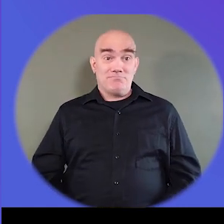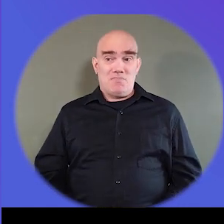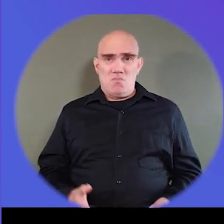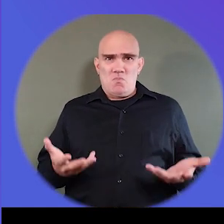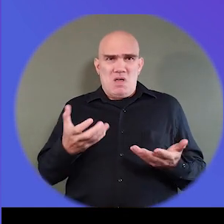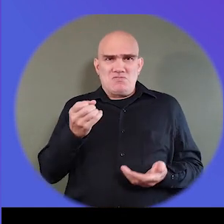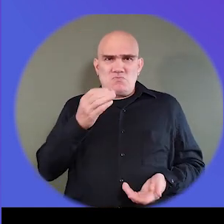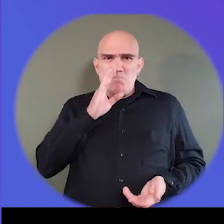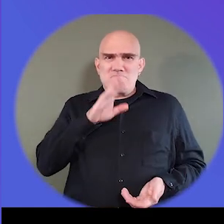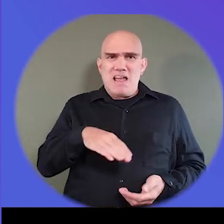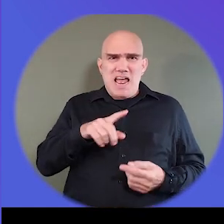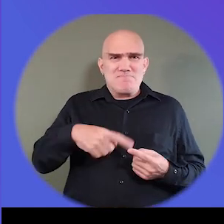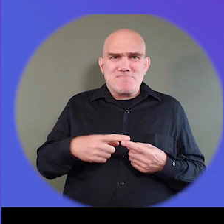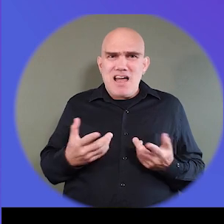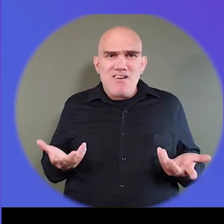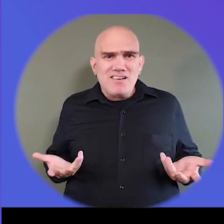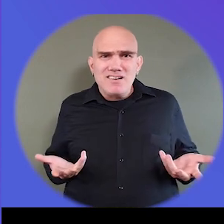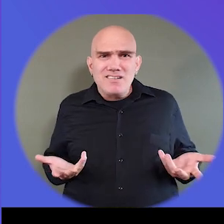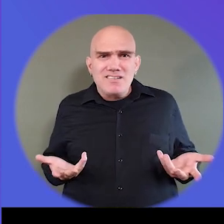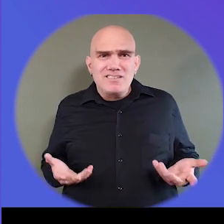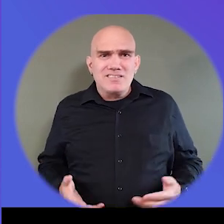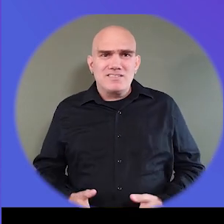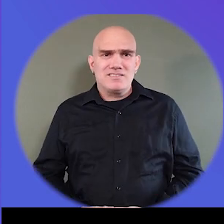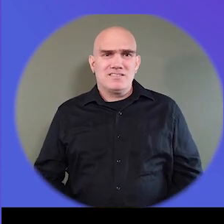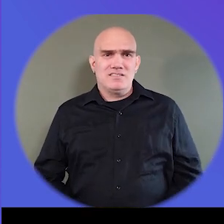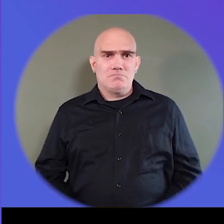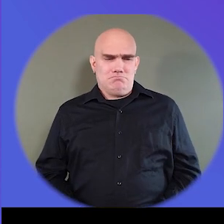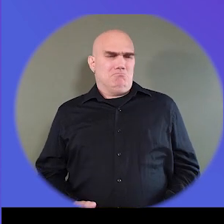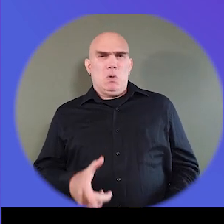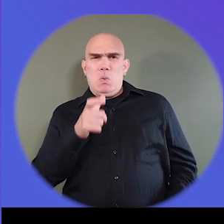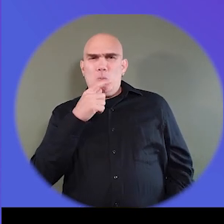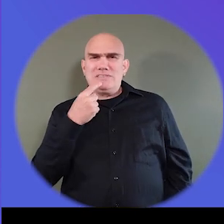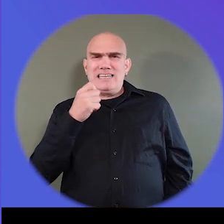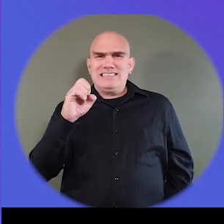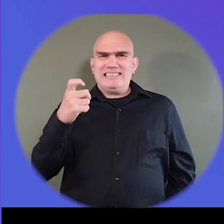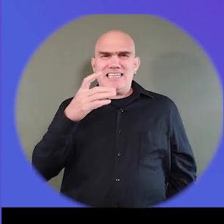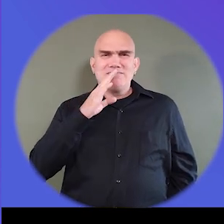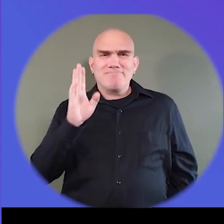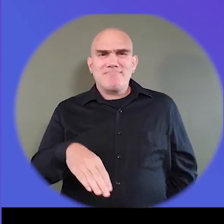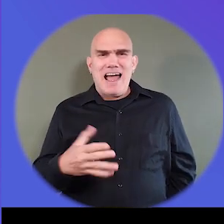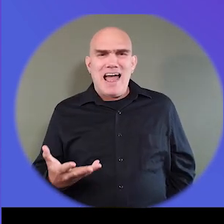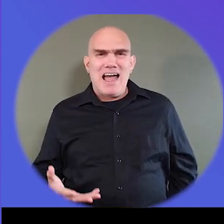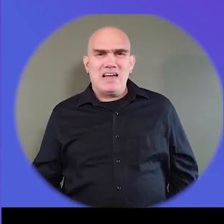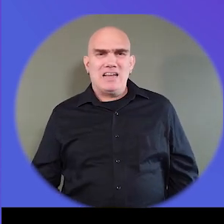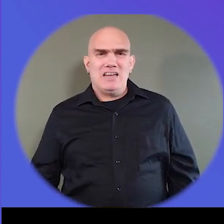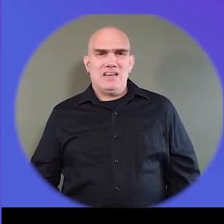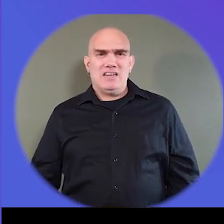What's so bad about it? Who says sex is bad?